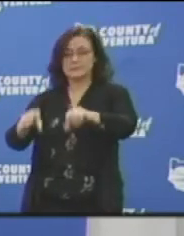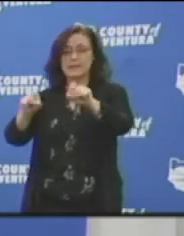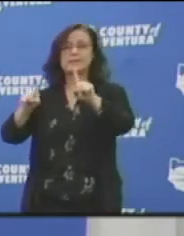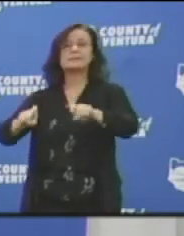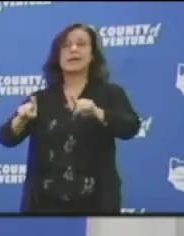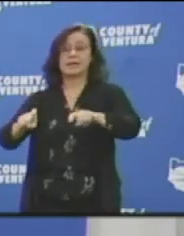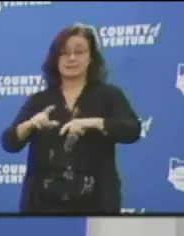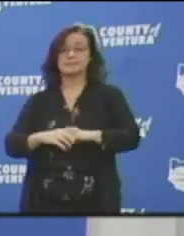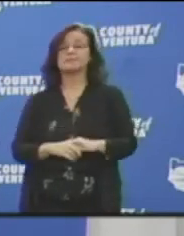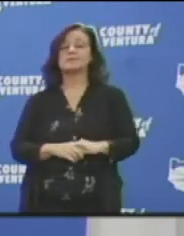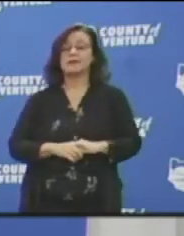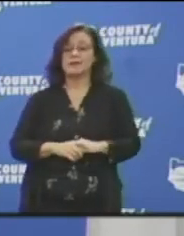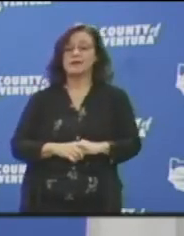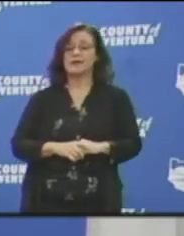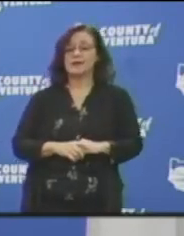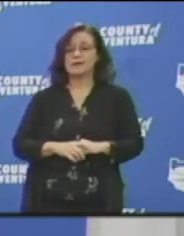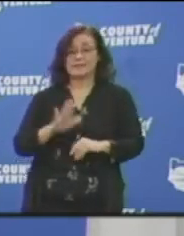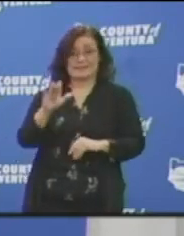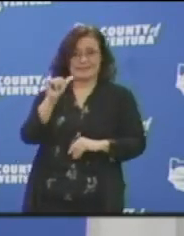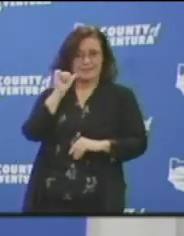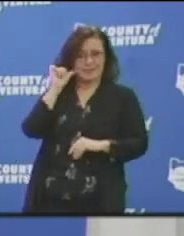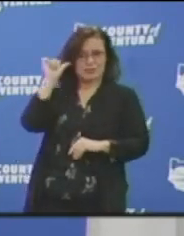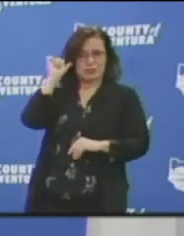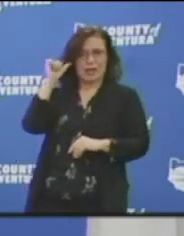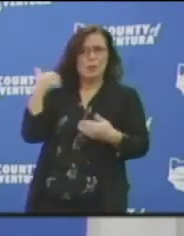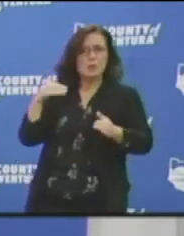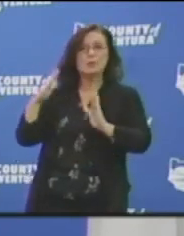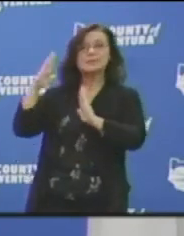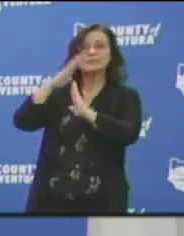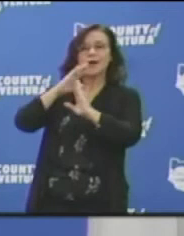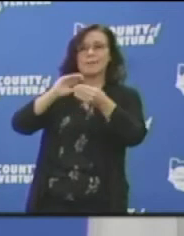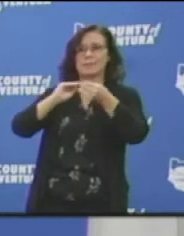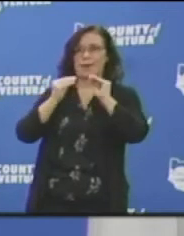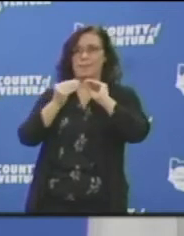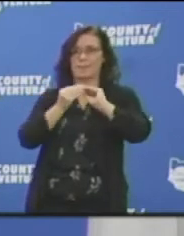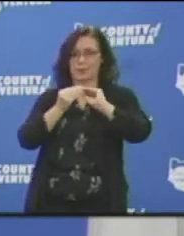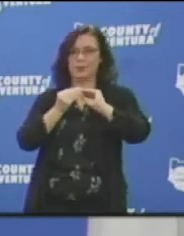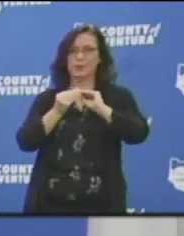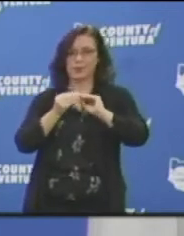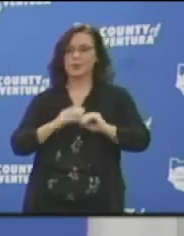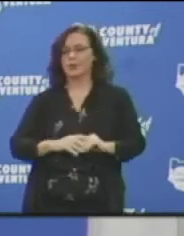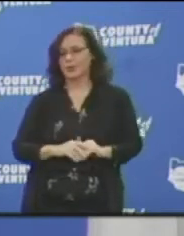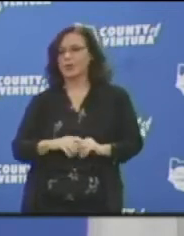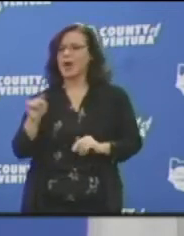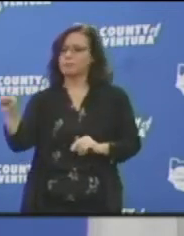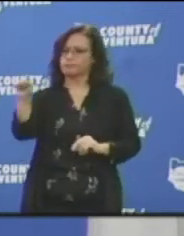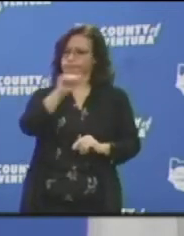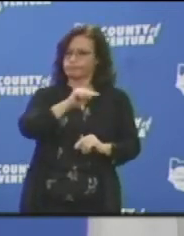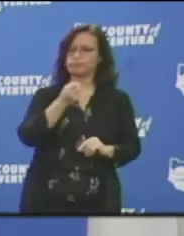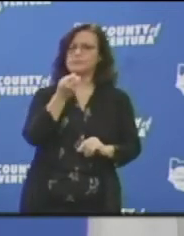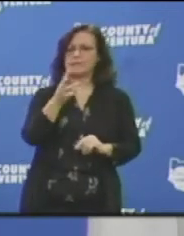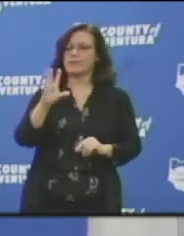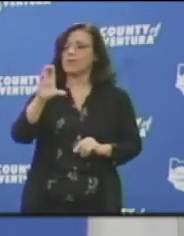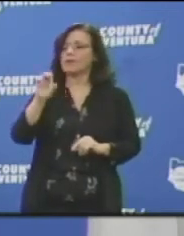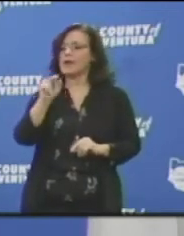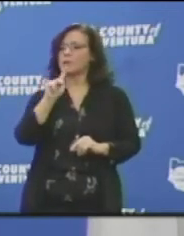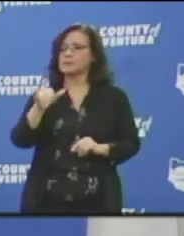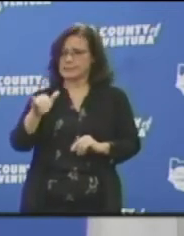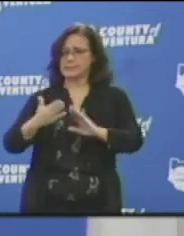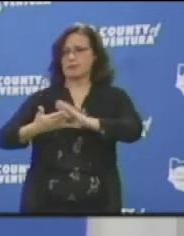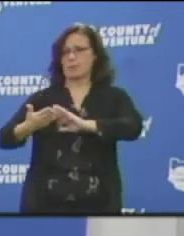of yesterday, we had our highest daily volume at our county-operated sites, with more